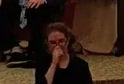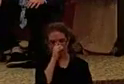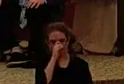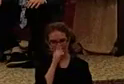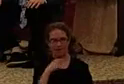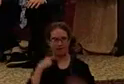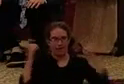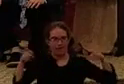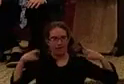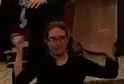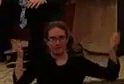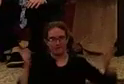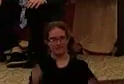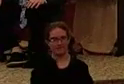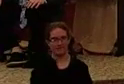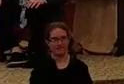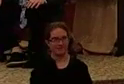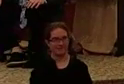Hallelujah.